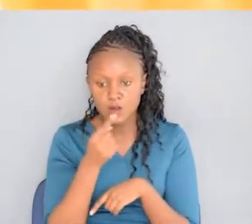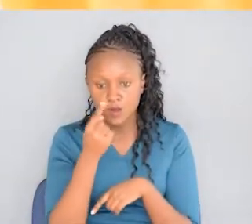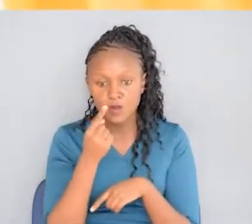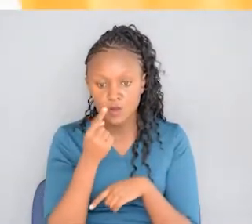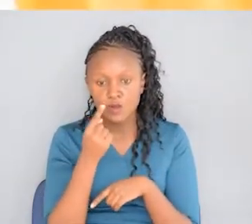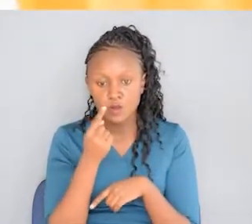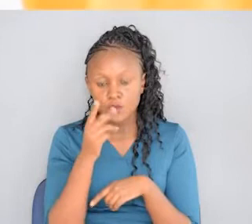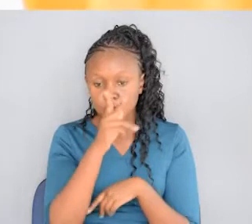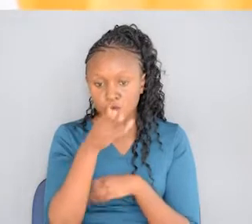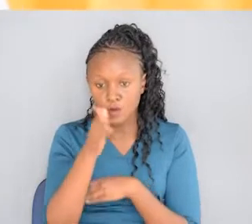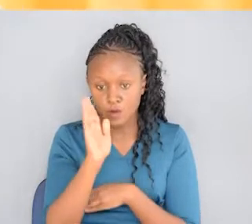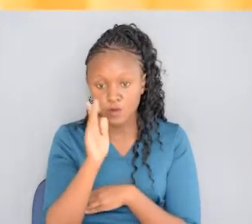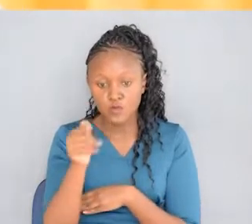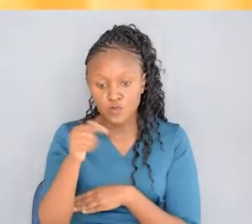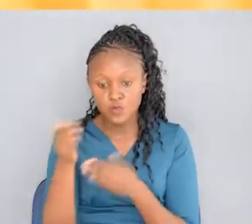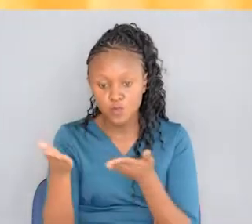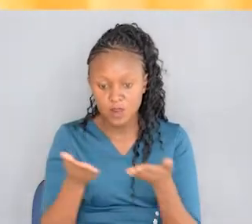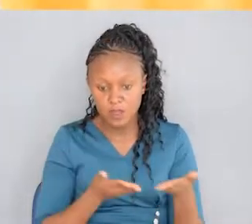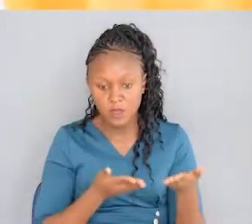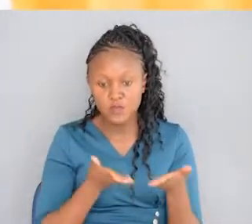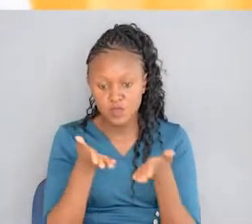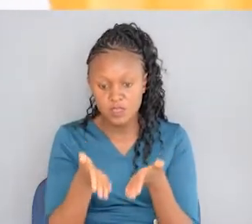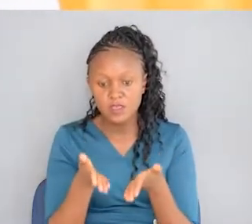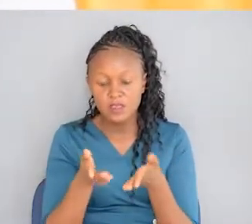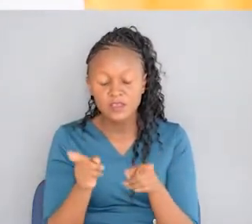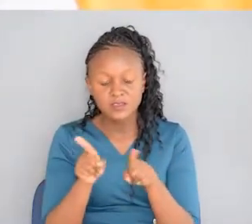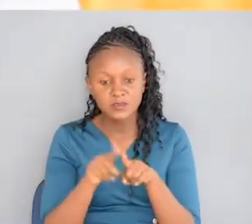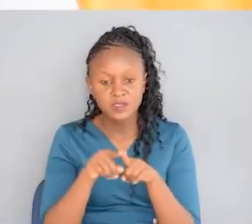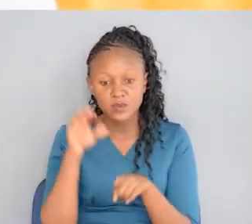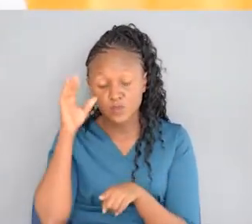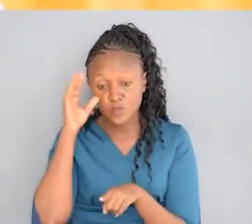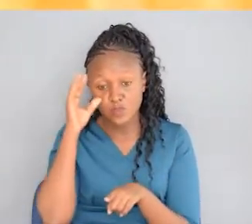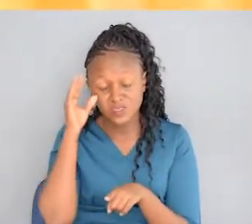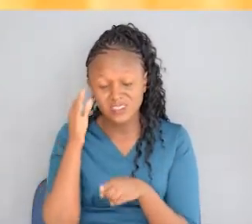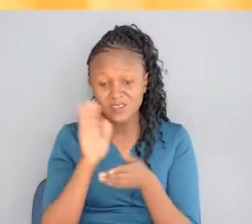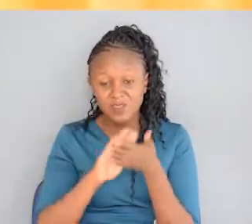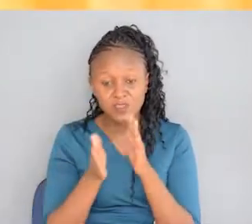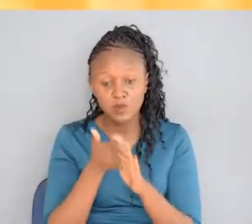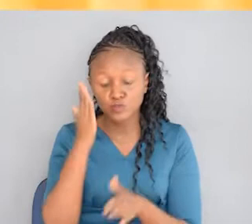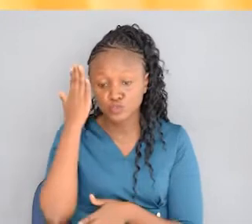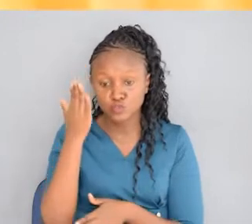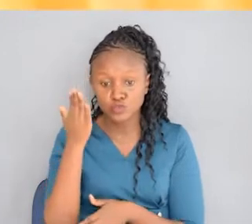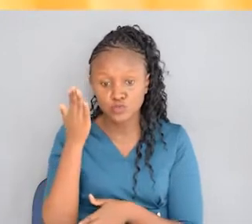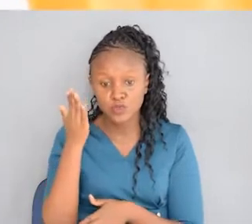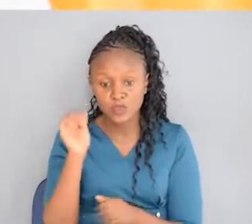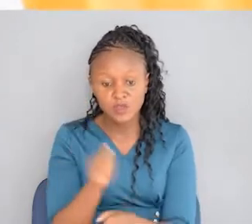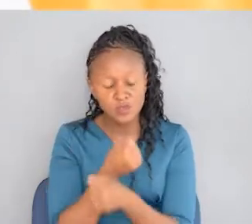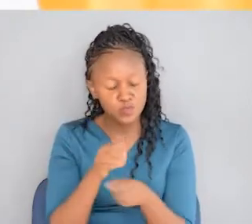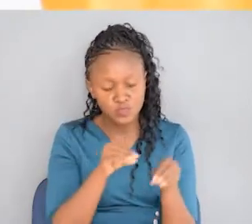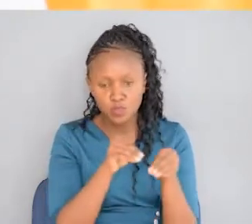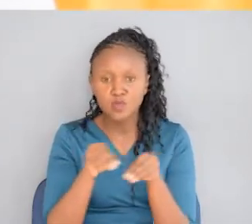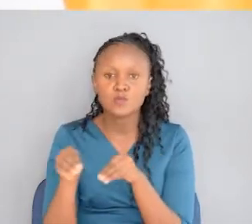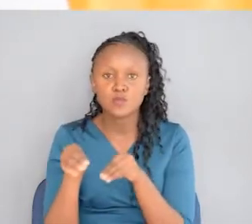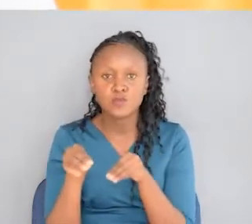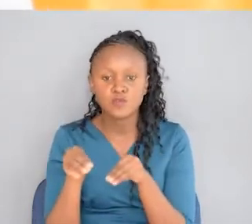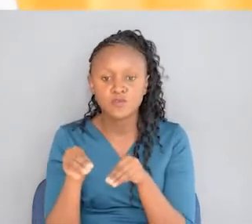Kings. That's why I invite you, Lord, in our midst, in our lives, Lord. Just as Moses testified that without thy presence, King of Kings, he is not